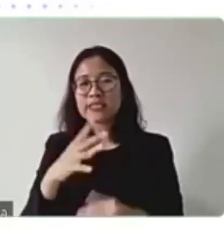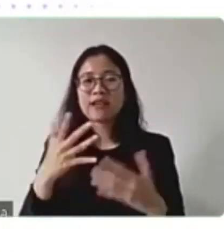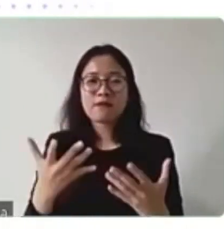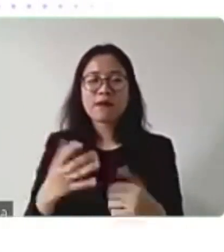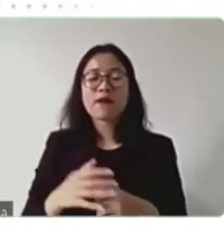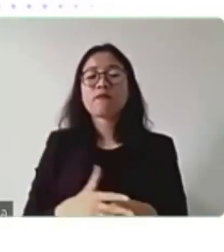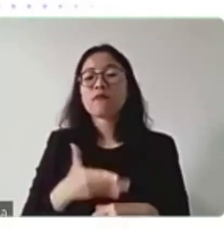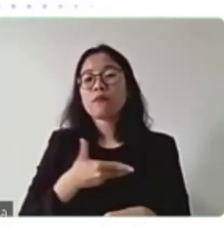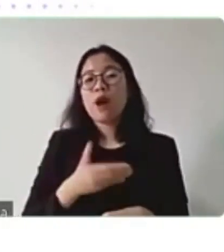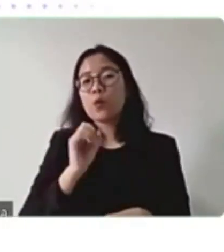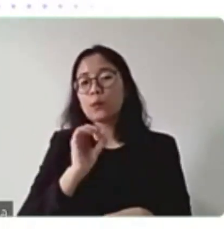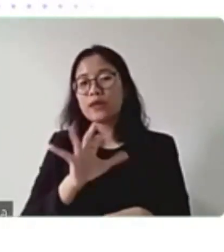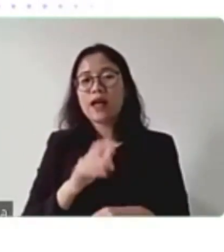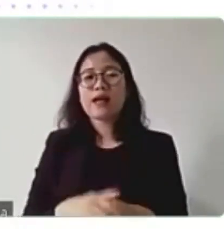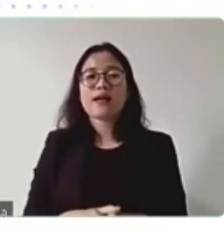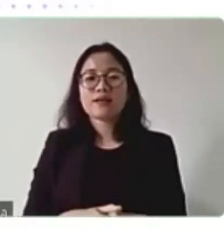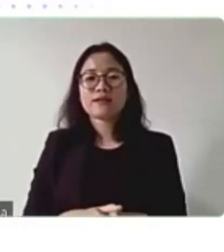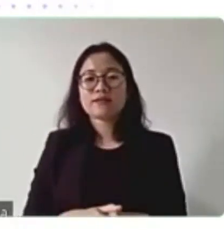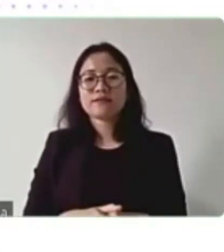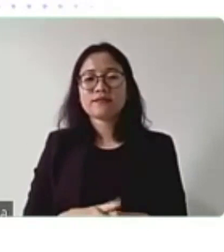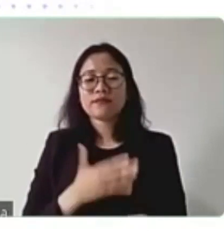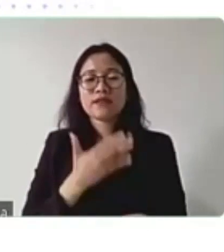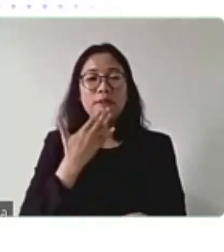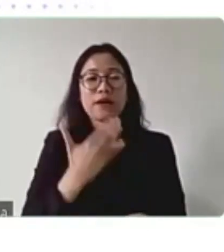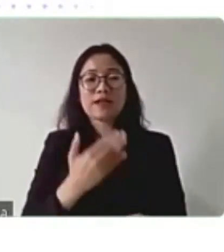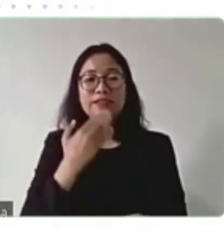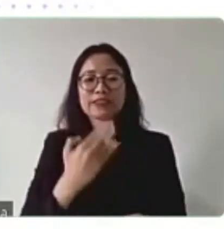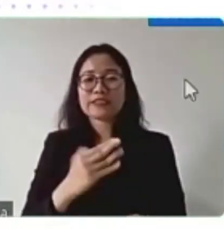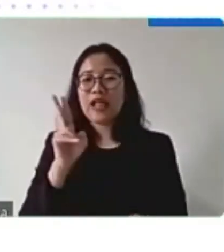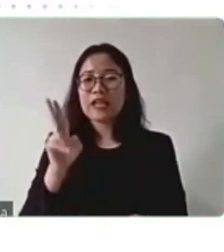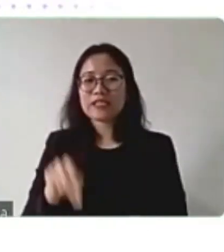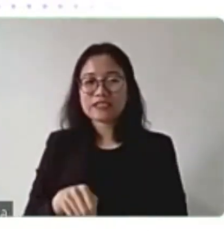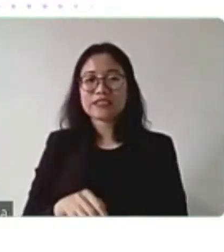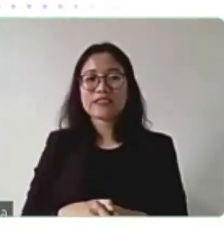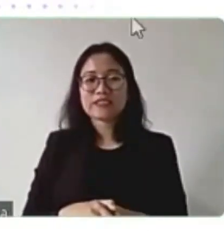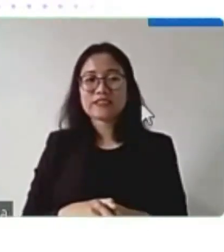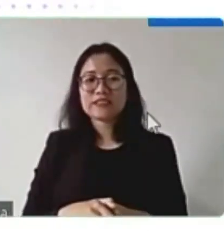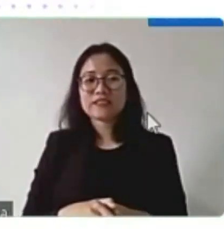a moment for our sponsorship video from PT Pundarika Atma Semesta.